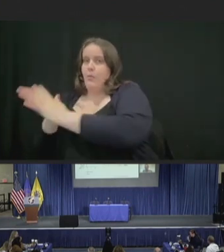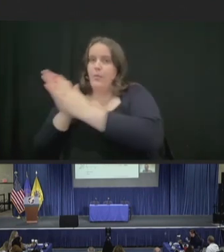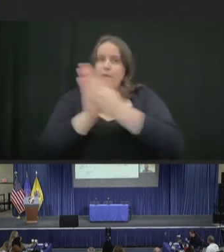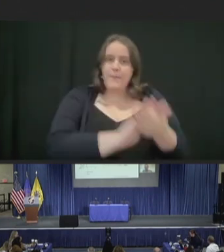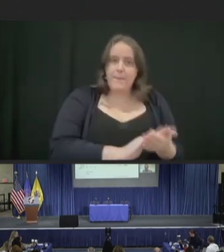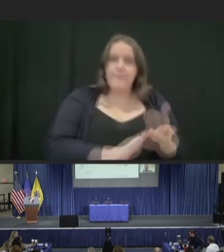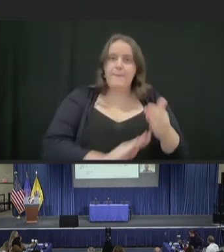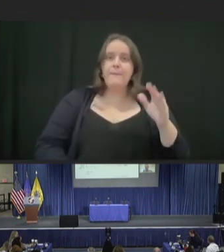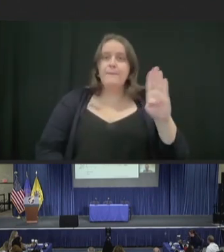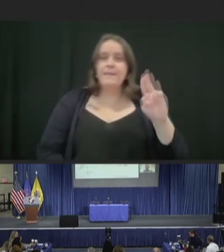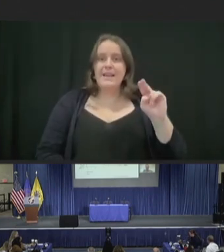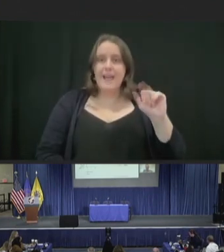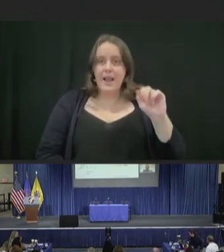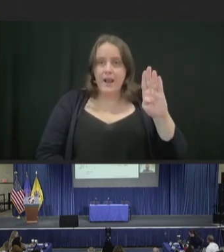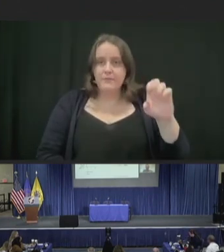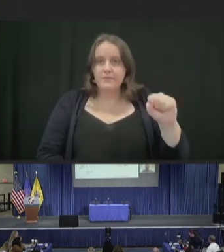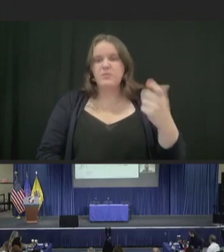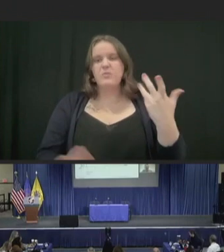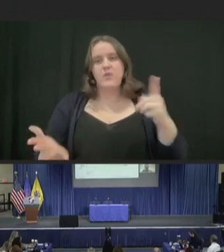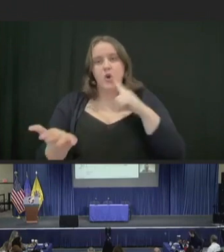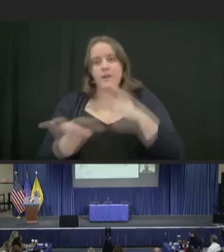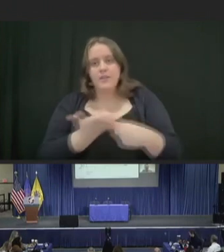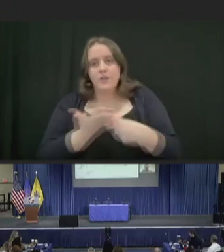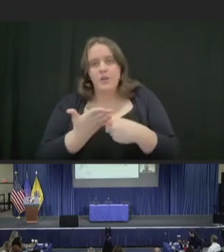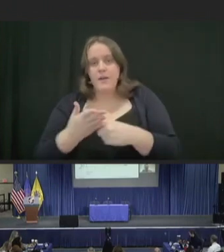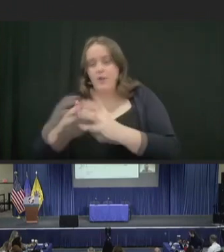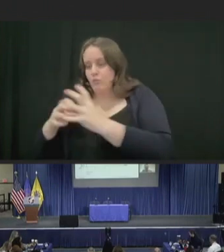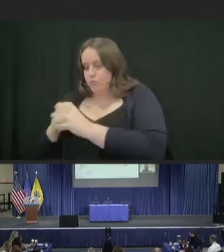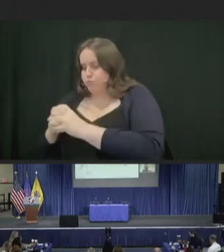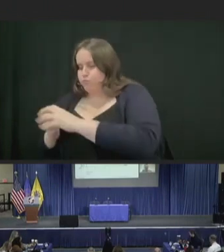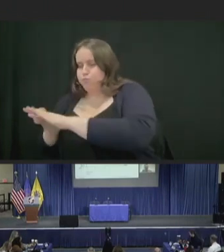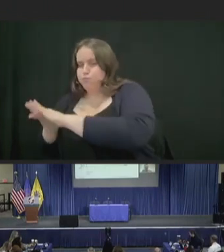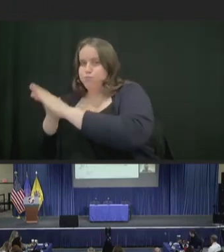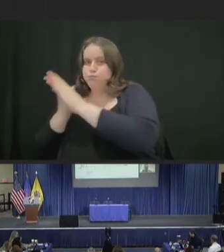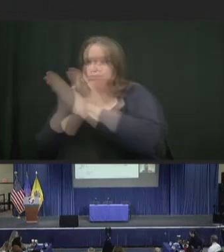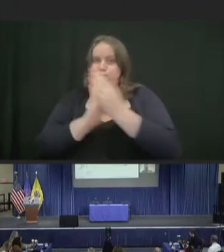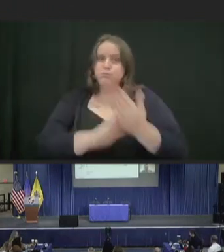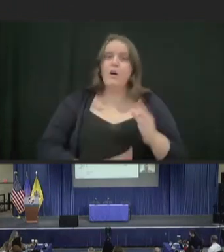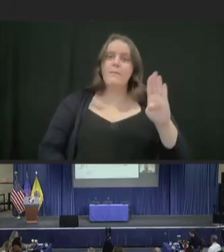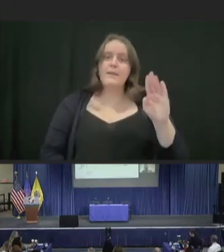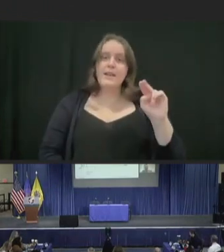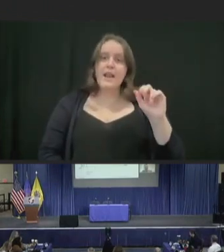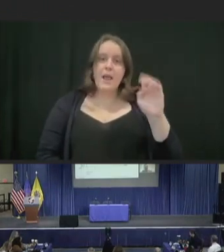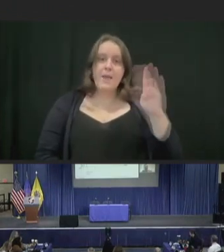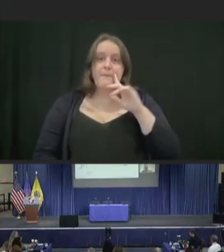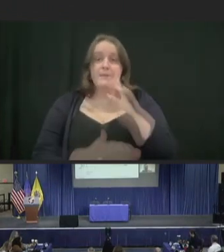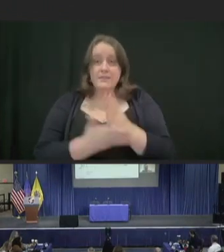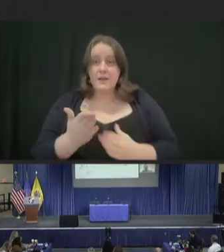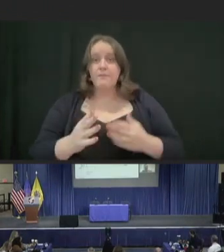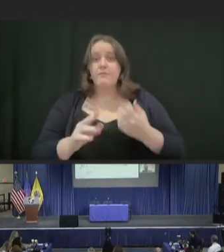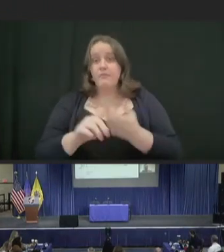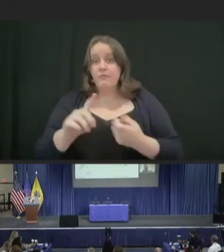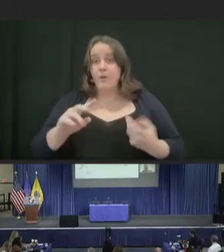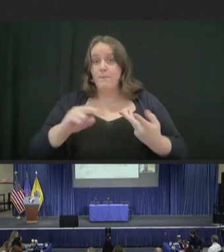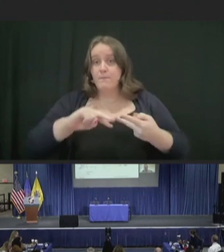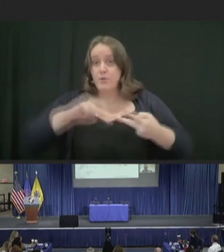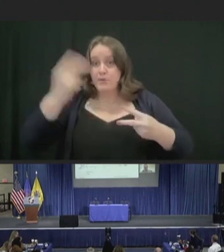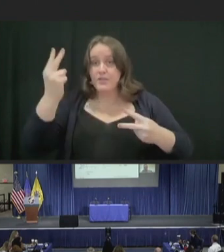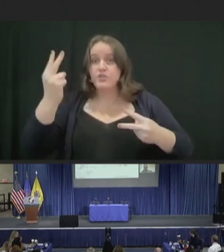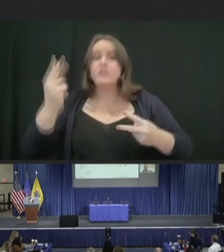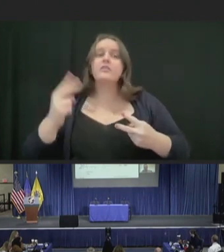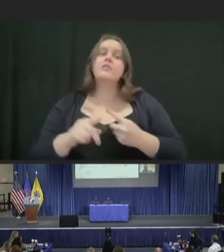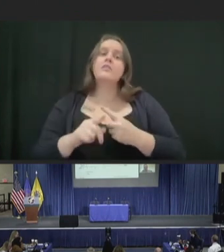has already discussed. And so were we getting somatic hypermutation? We looked at that over the course of 10 weeks